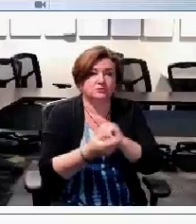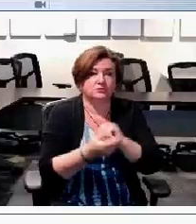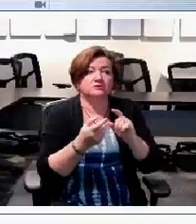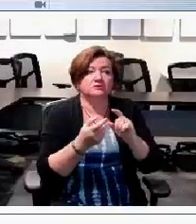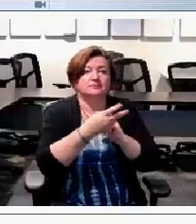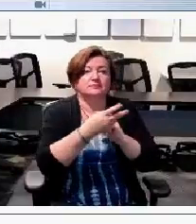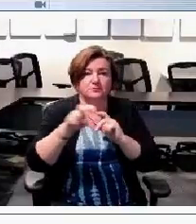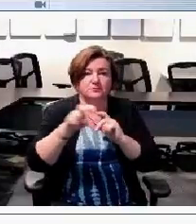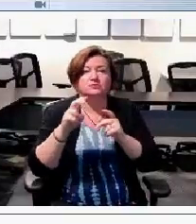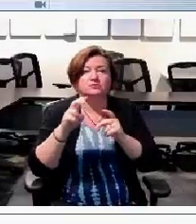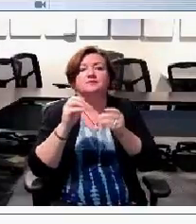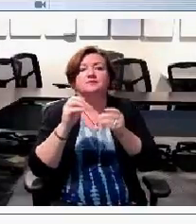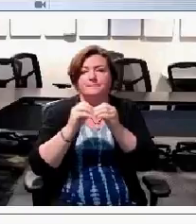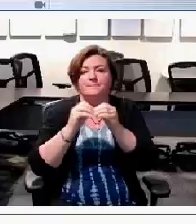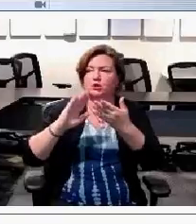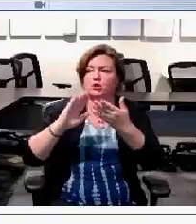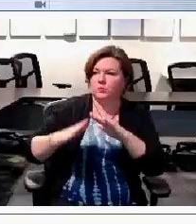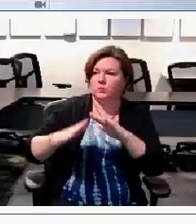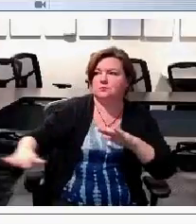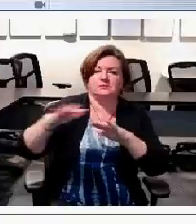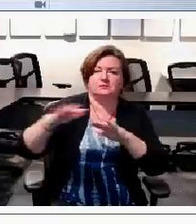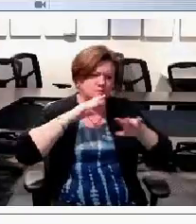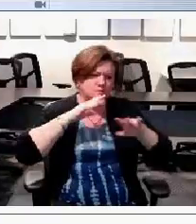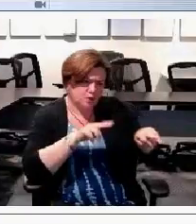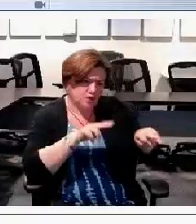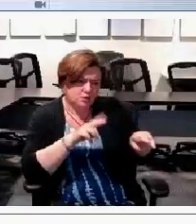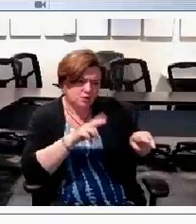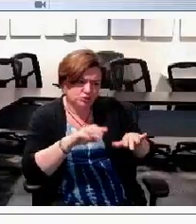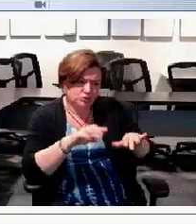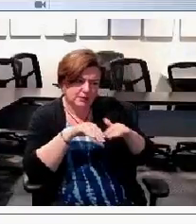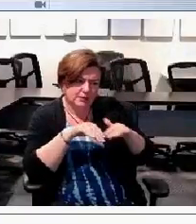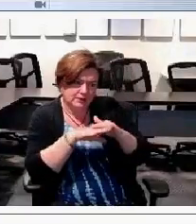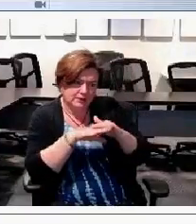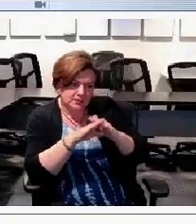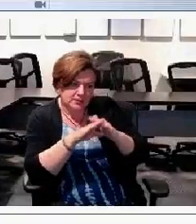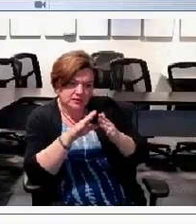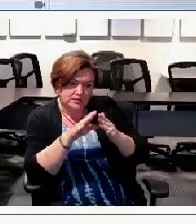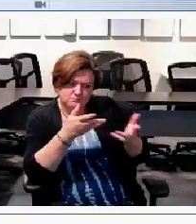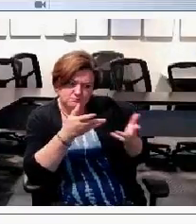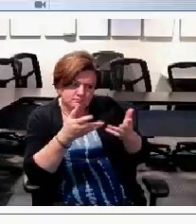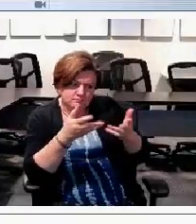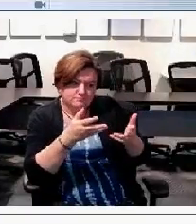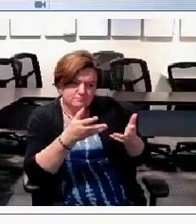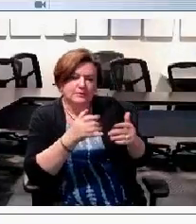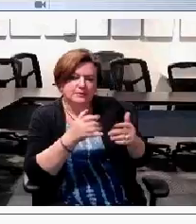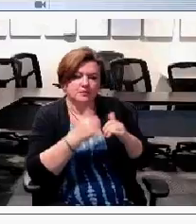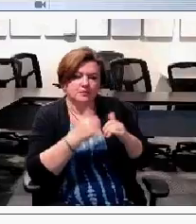the community where a child is, watching when the child comes in to work with us. I think we just get